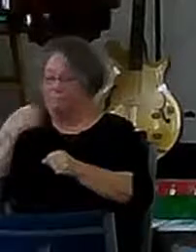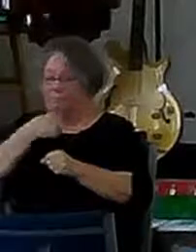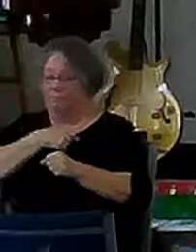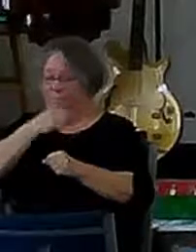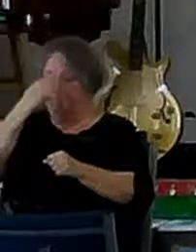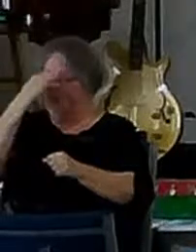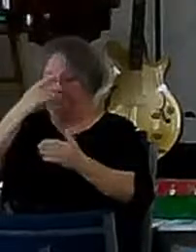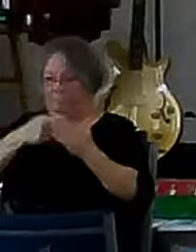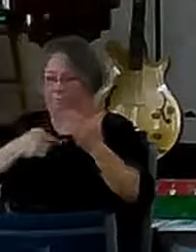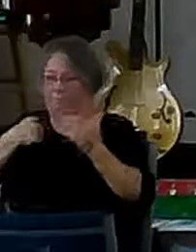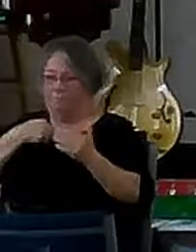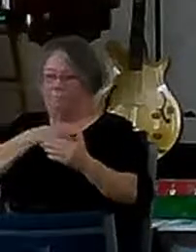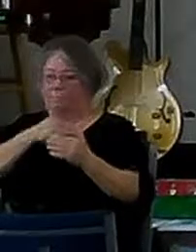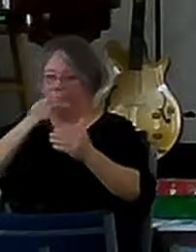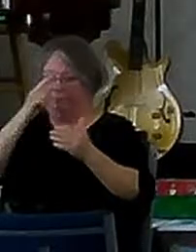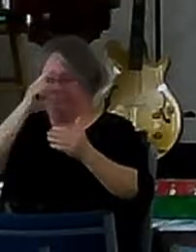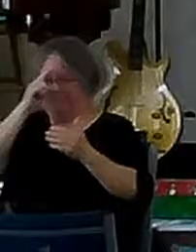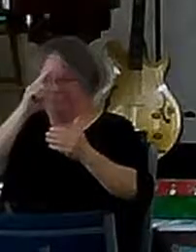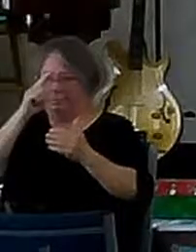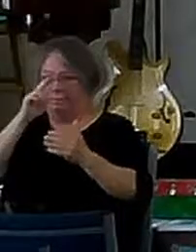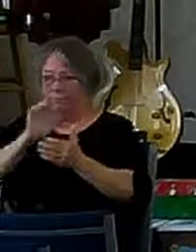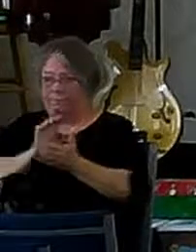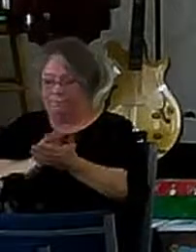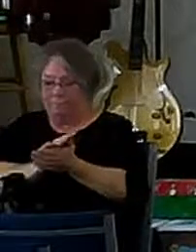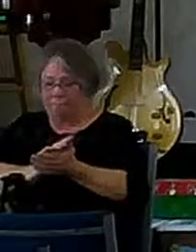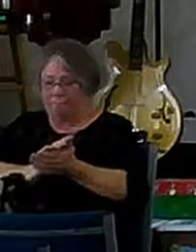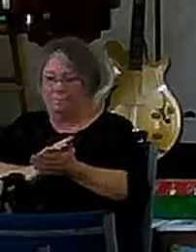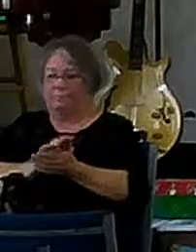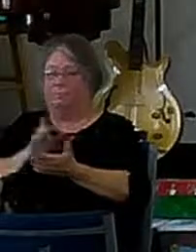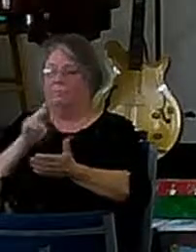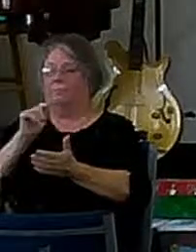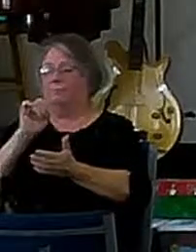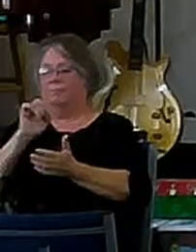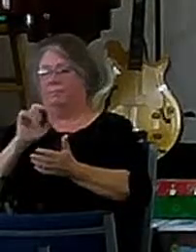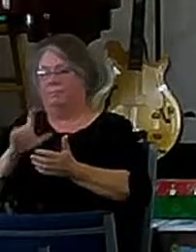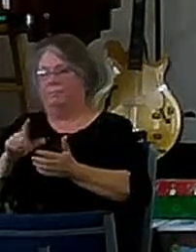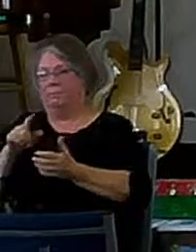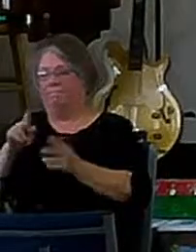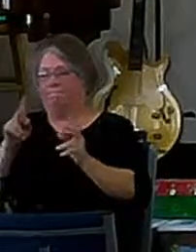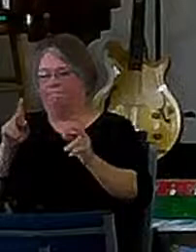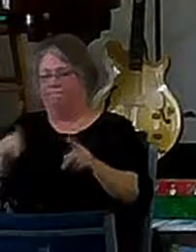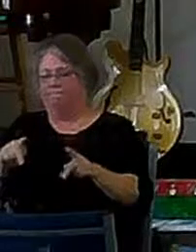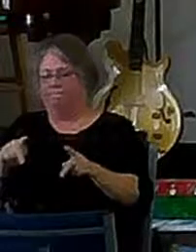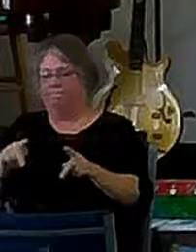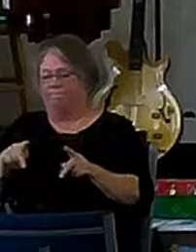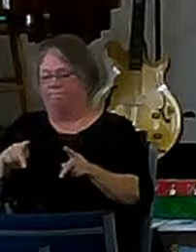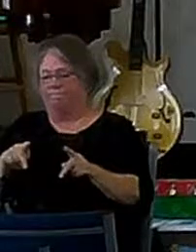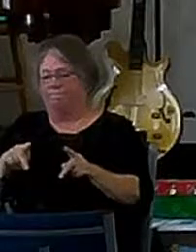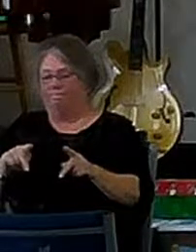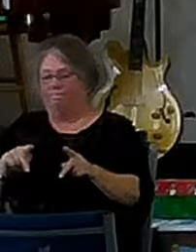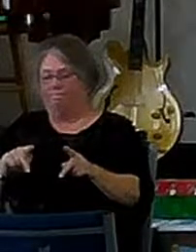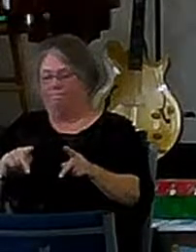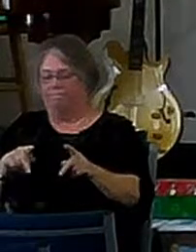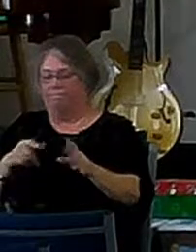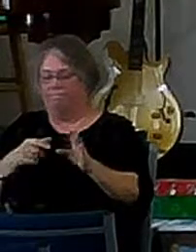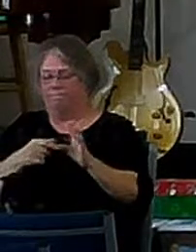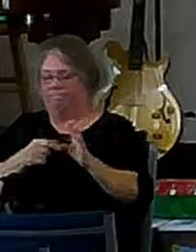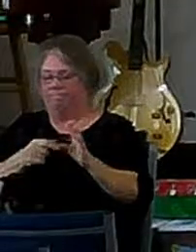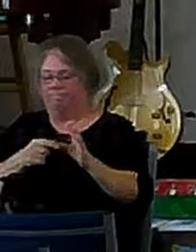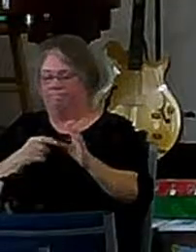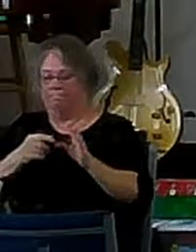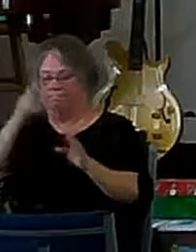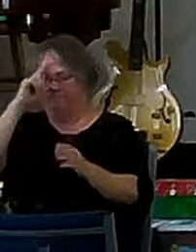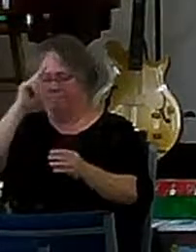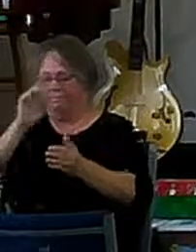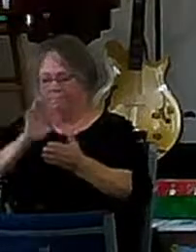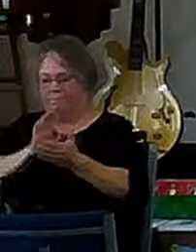And do we love truth enough to proclaim it? Paul is this person who clearly does. So, we've talked about